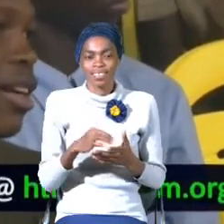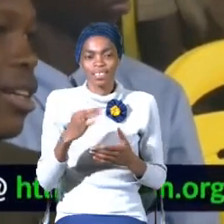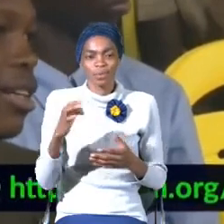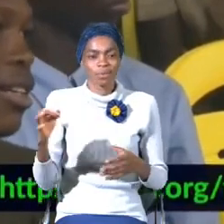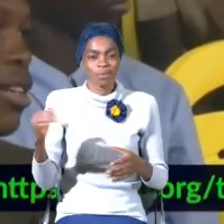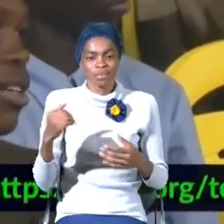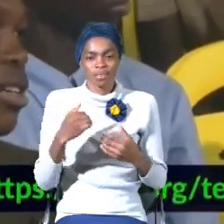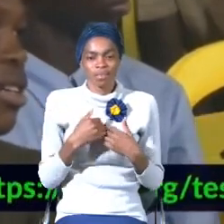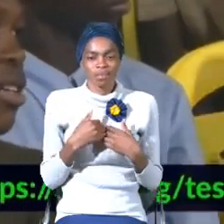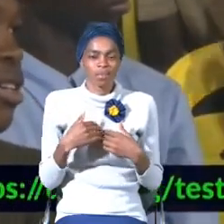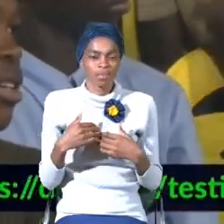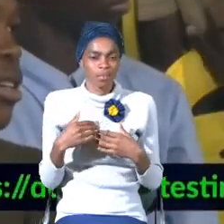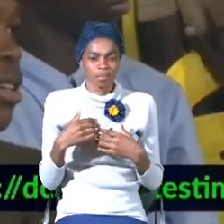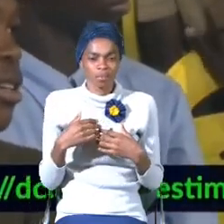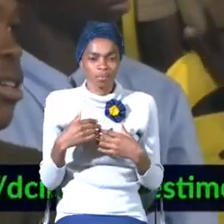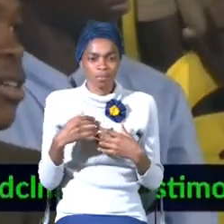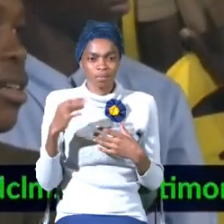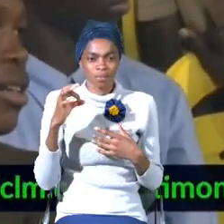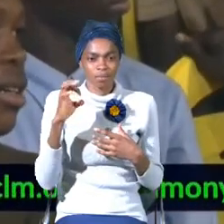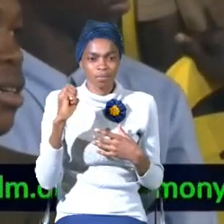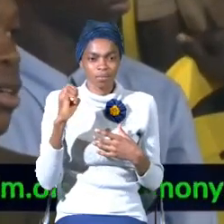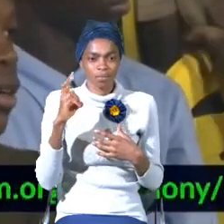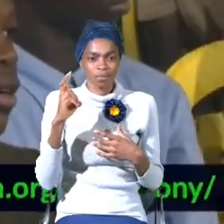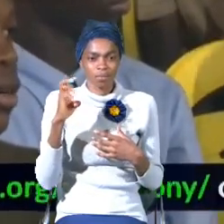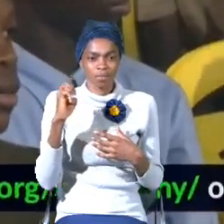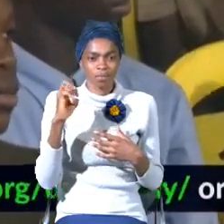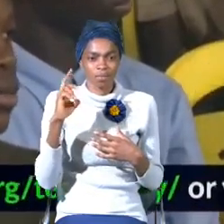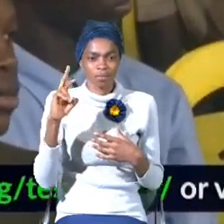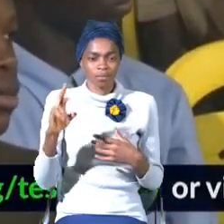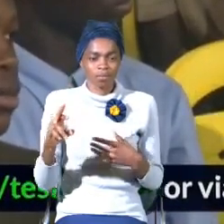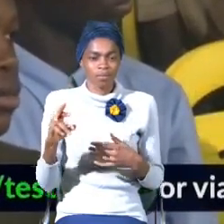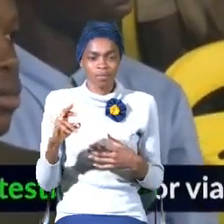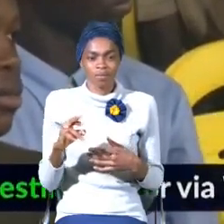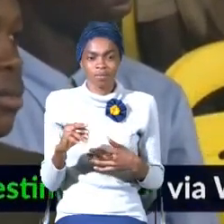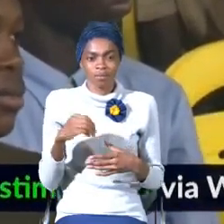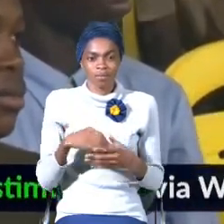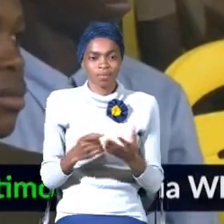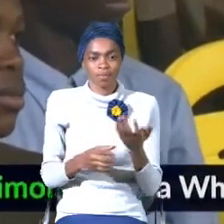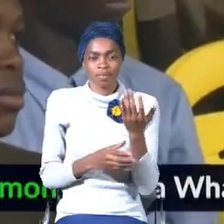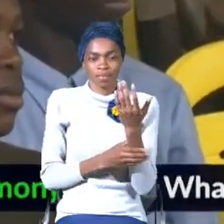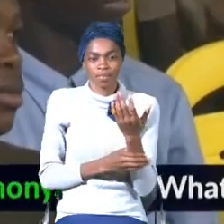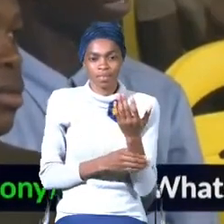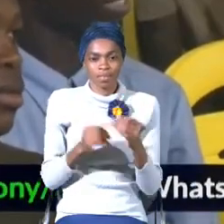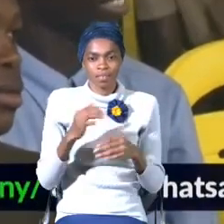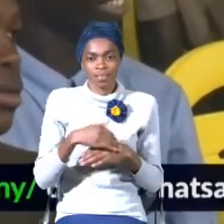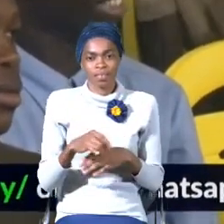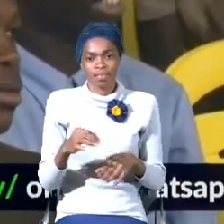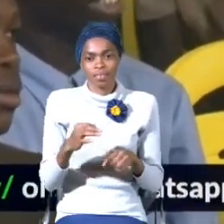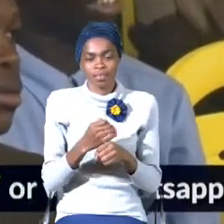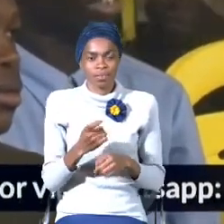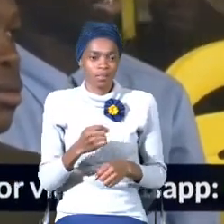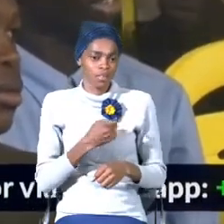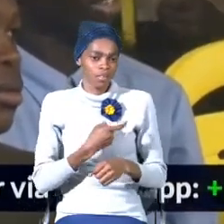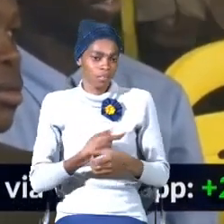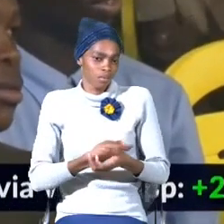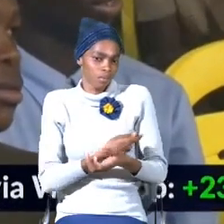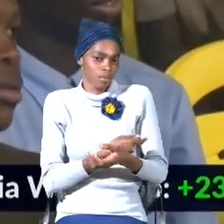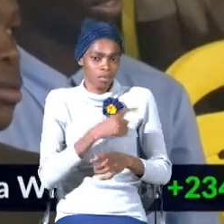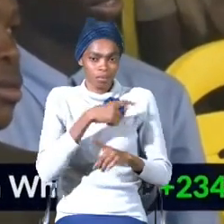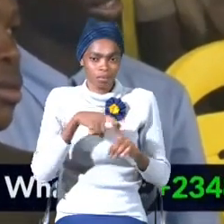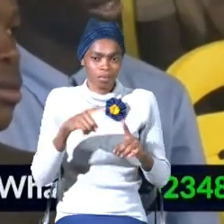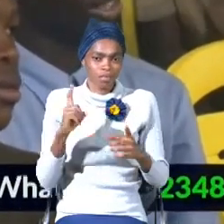feverish, was feeling headache, feeling pains on his hand after he took the injection. But to the glory of